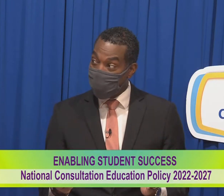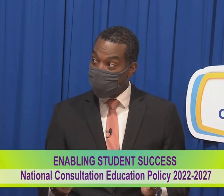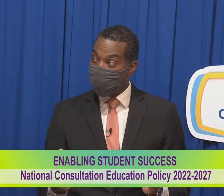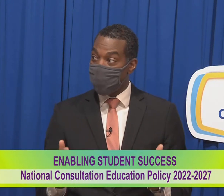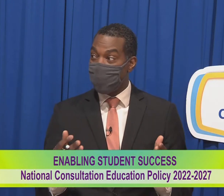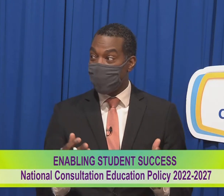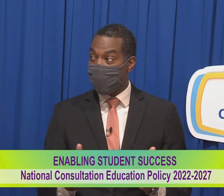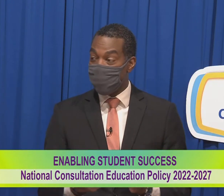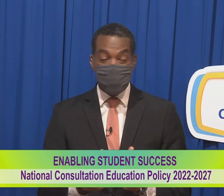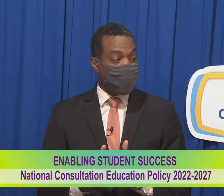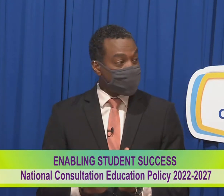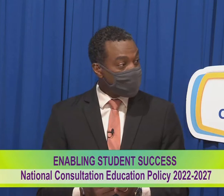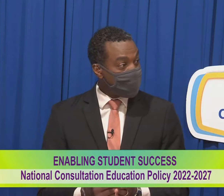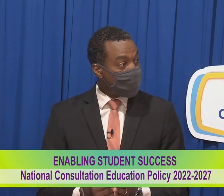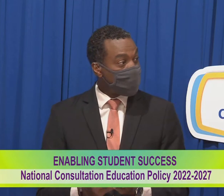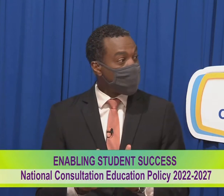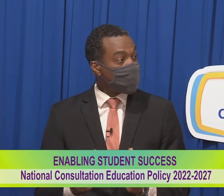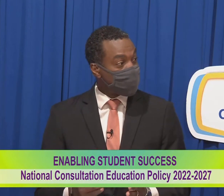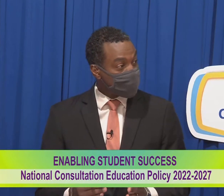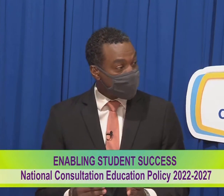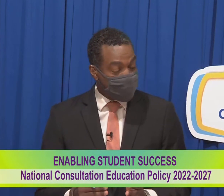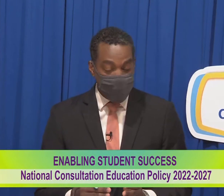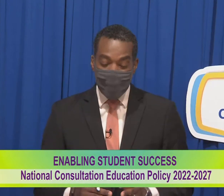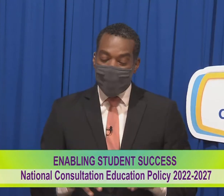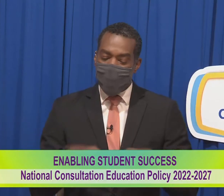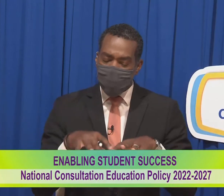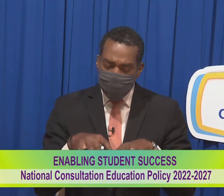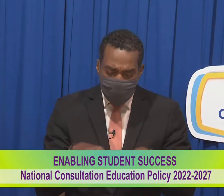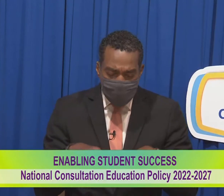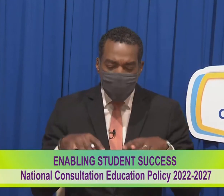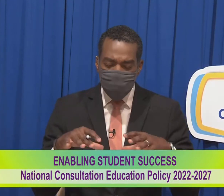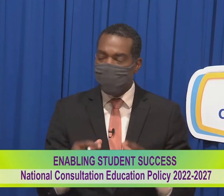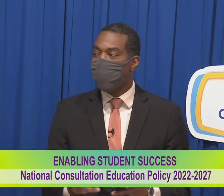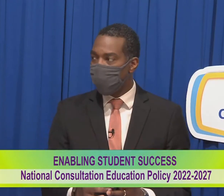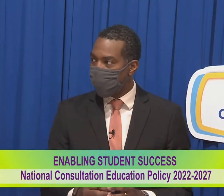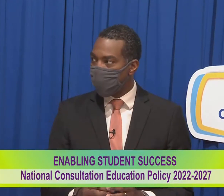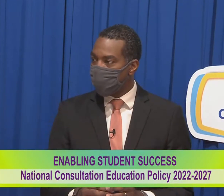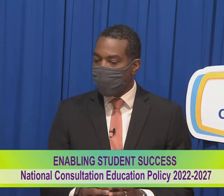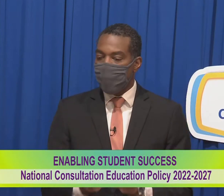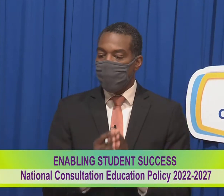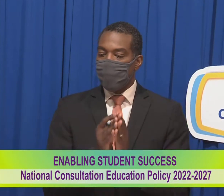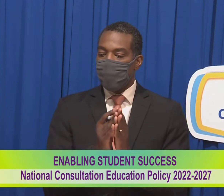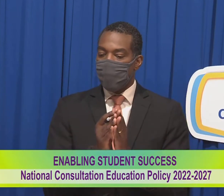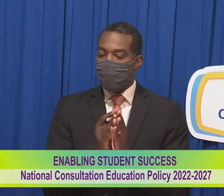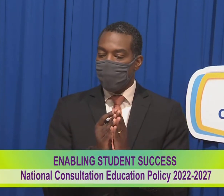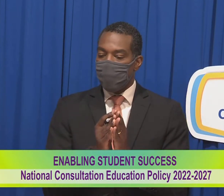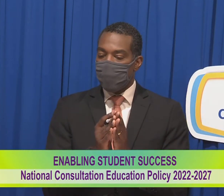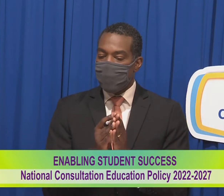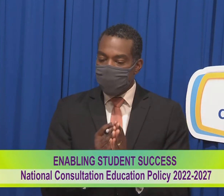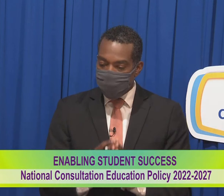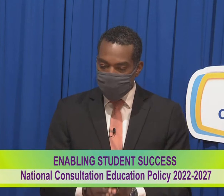I want to thank you both for being here, Ms. Bastian and Dr. Skerritt. And let's start from the ground up.